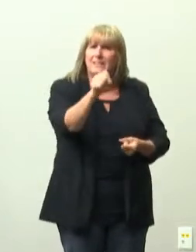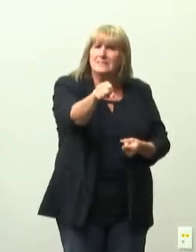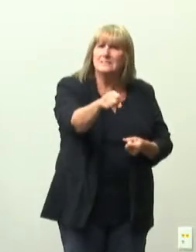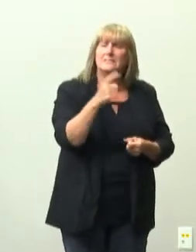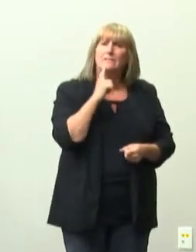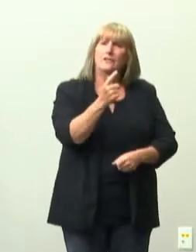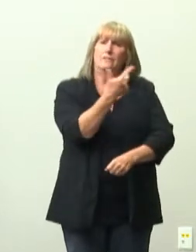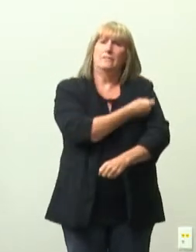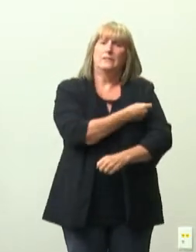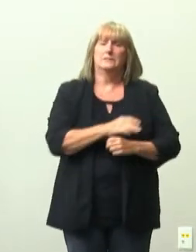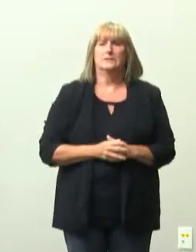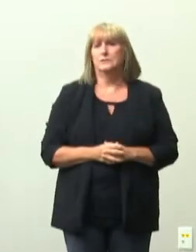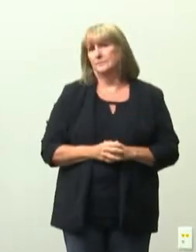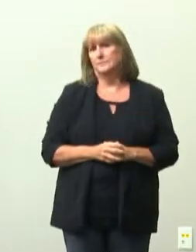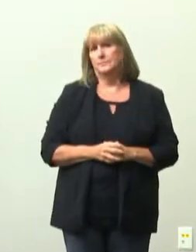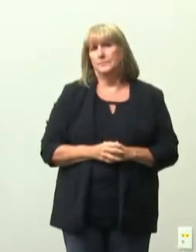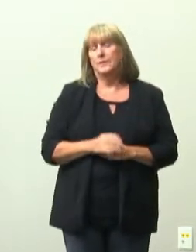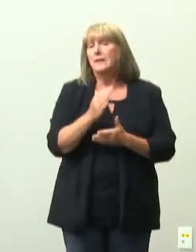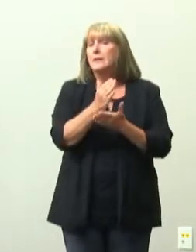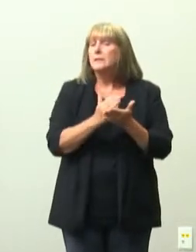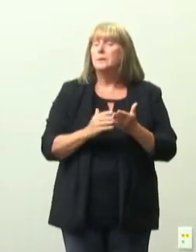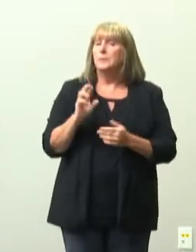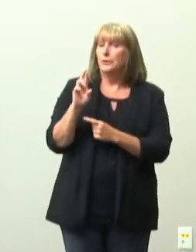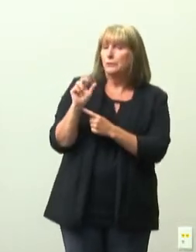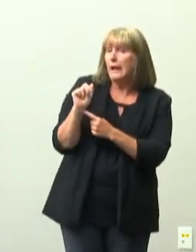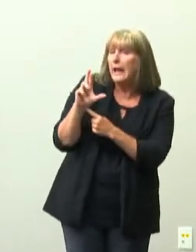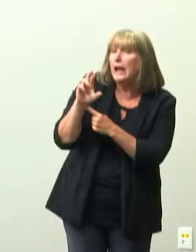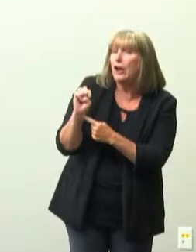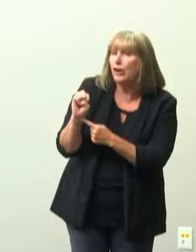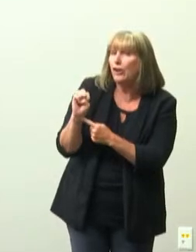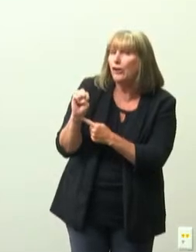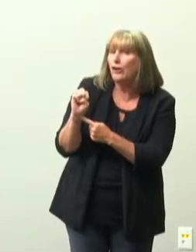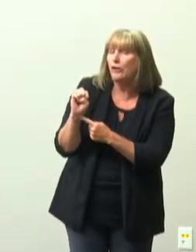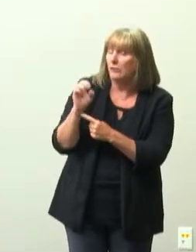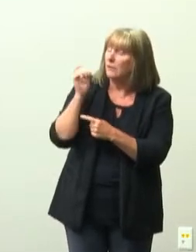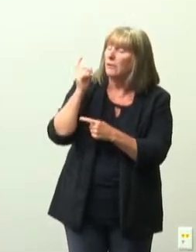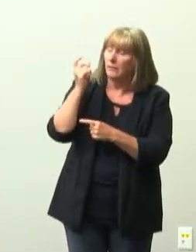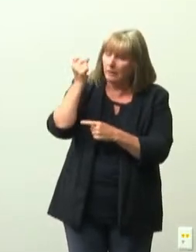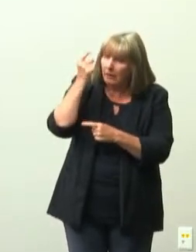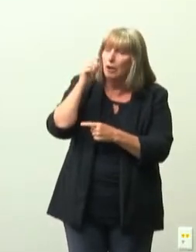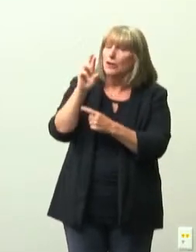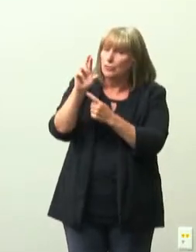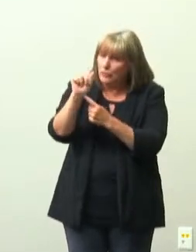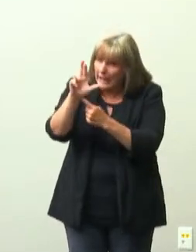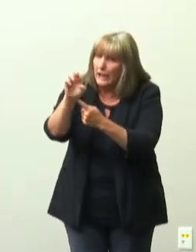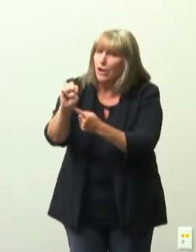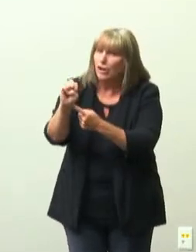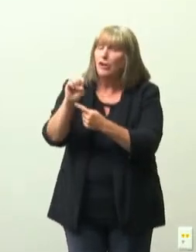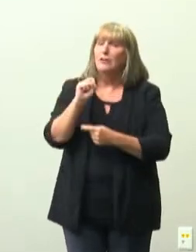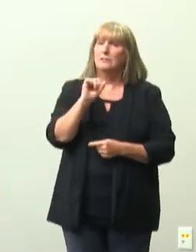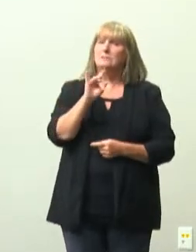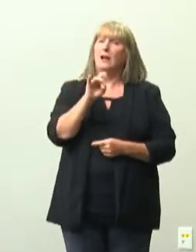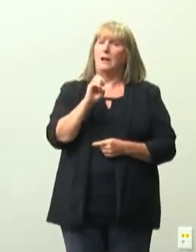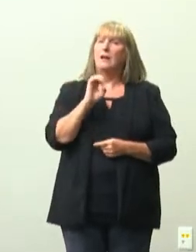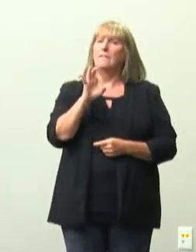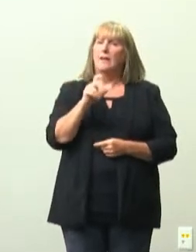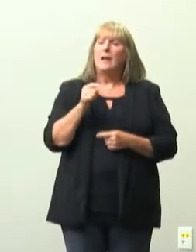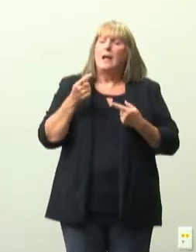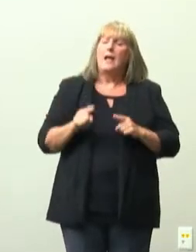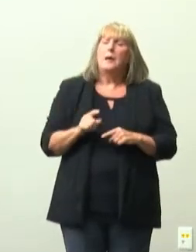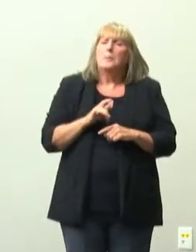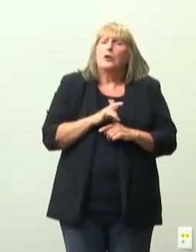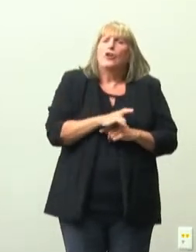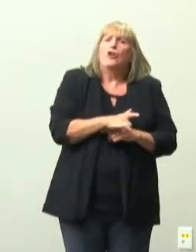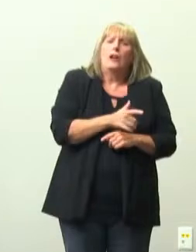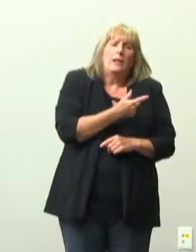And there are some rare side effects with vaccinations that happen early. I hear from